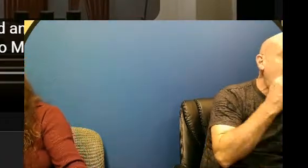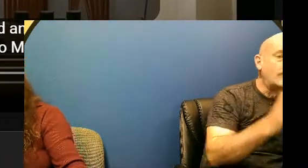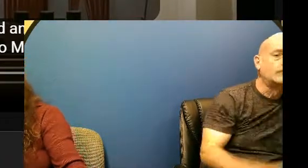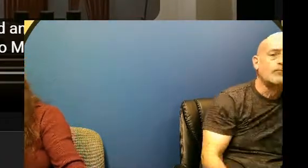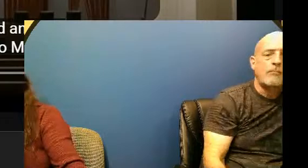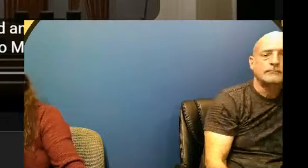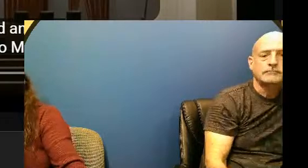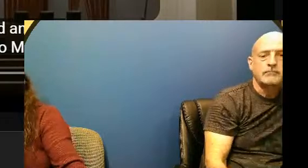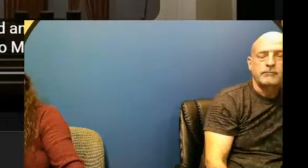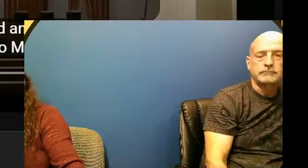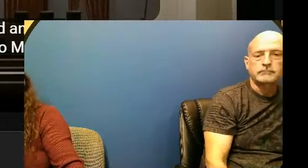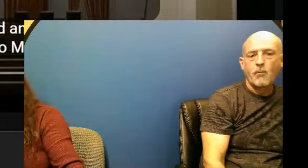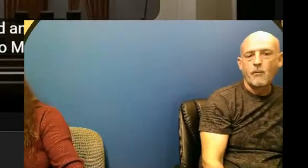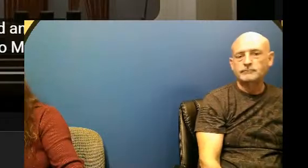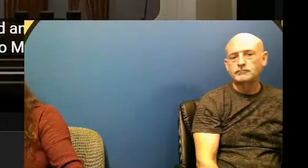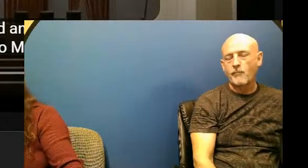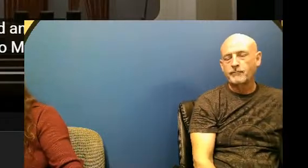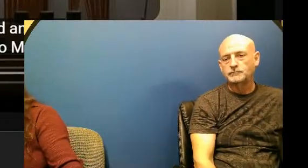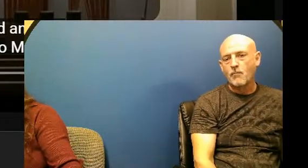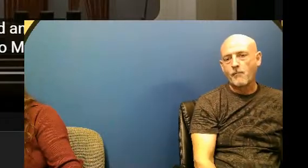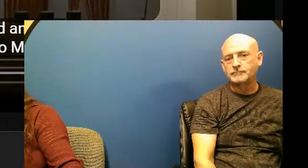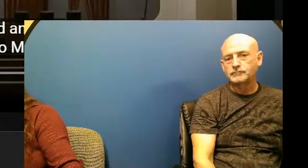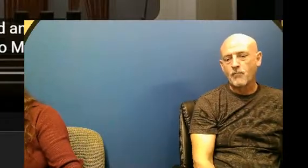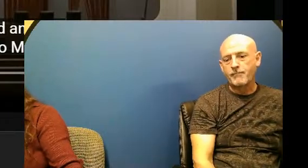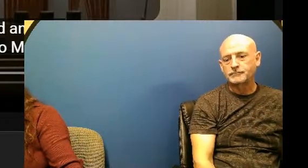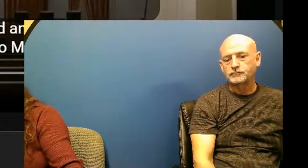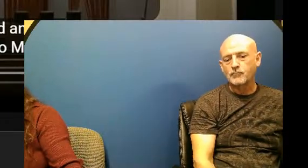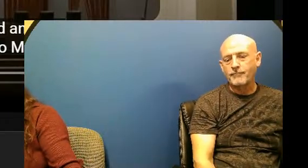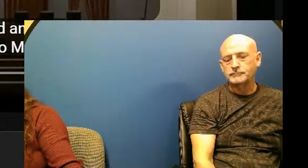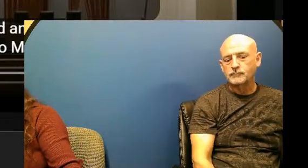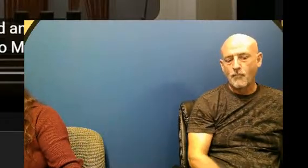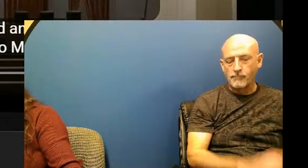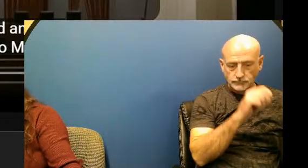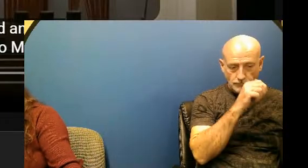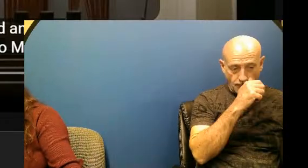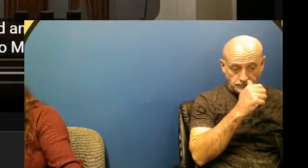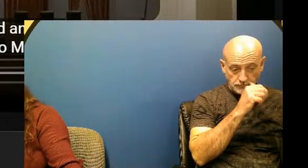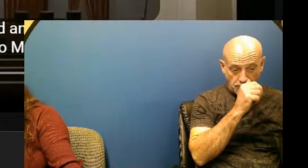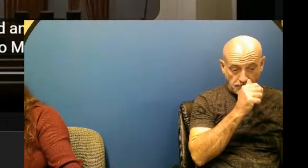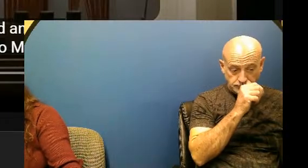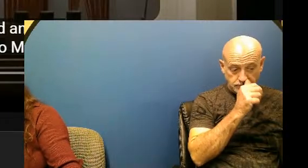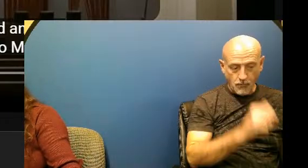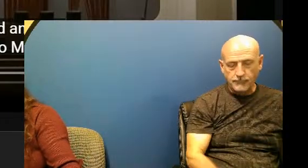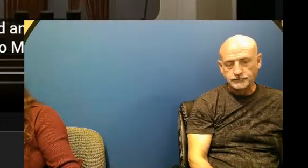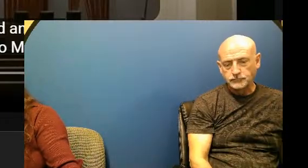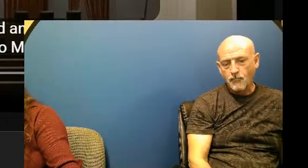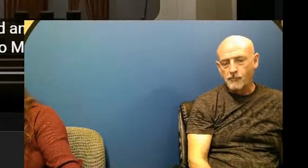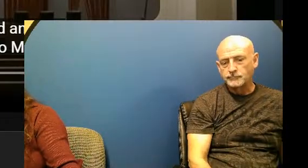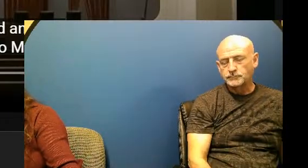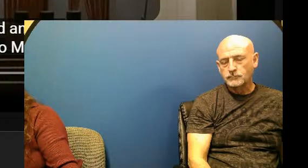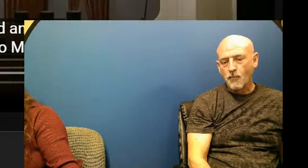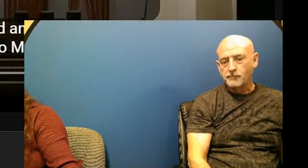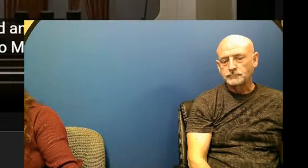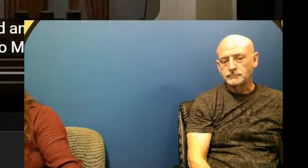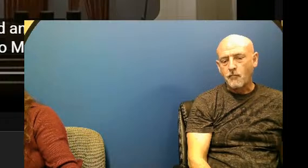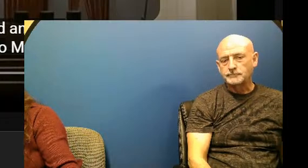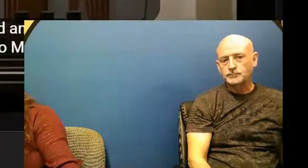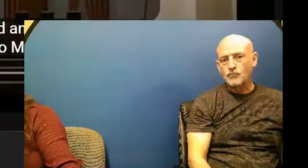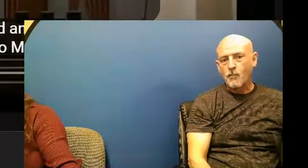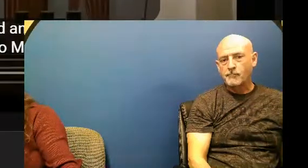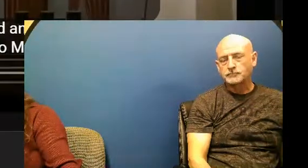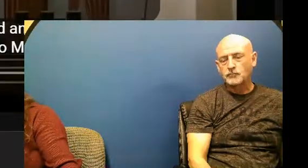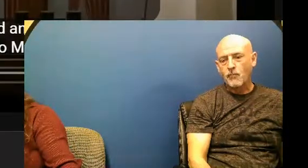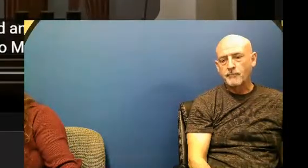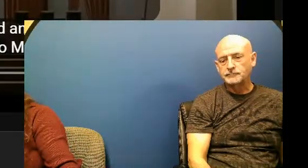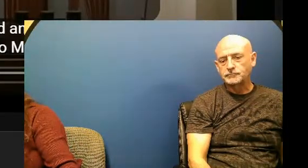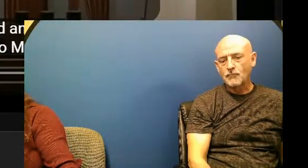Holmes and Abrams. I guess I don't understand how that's distinguishable from what's happening in Holder. So can you just say a little bit? It goes to the nature